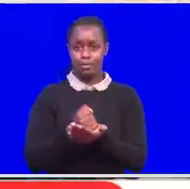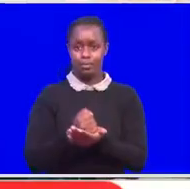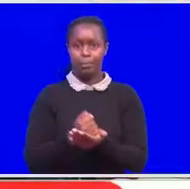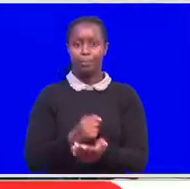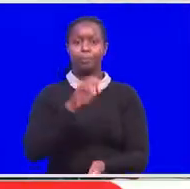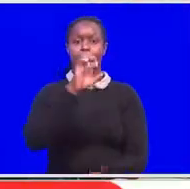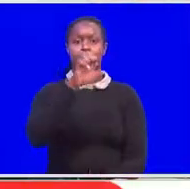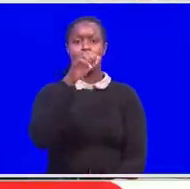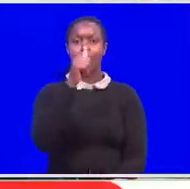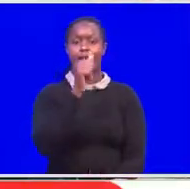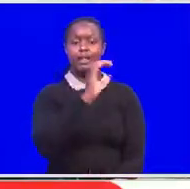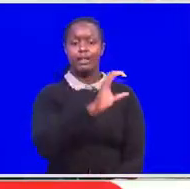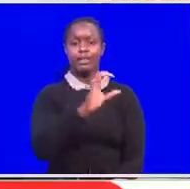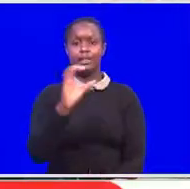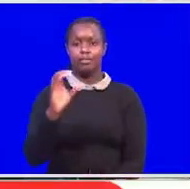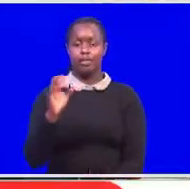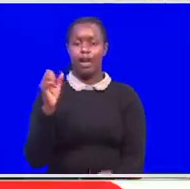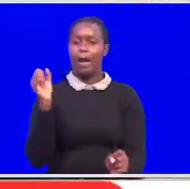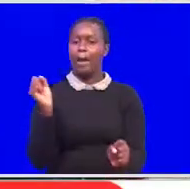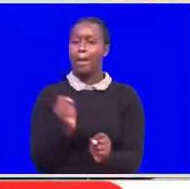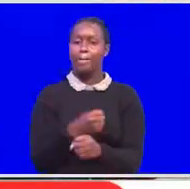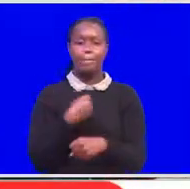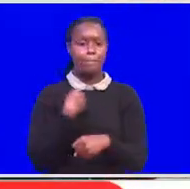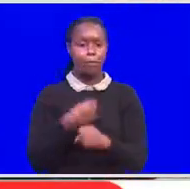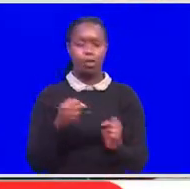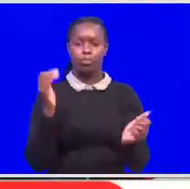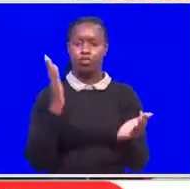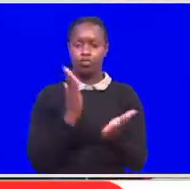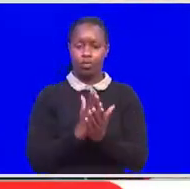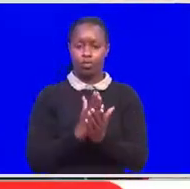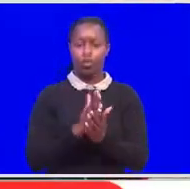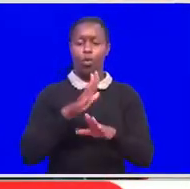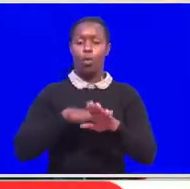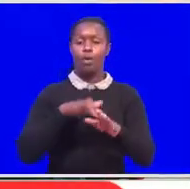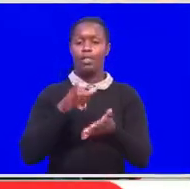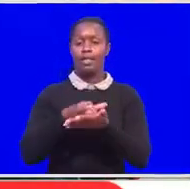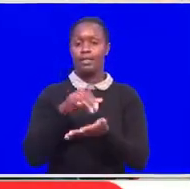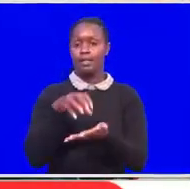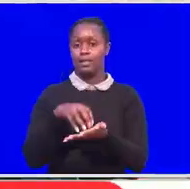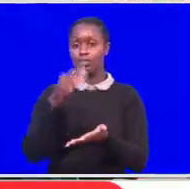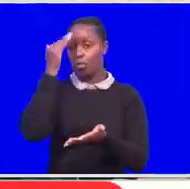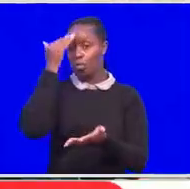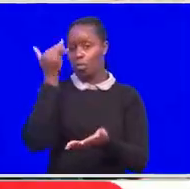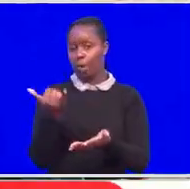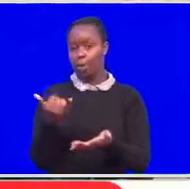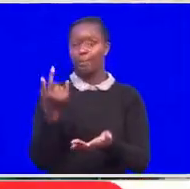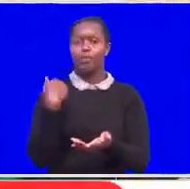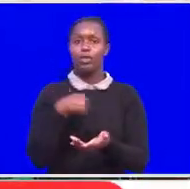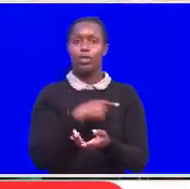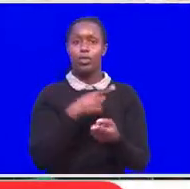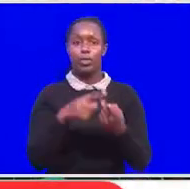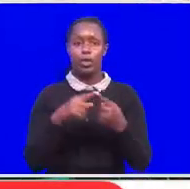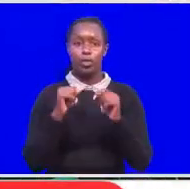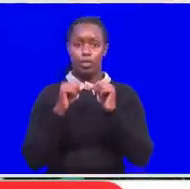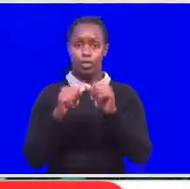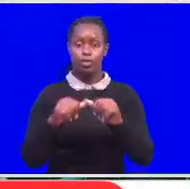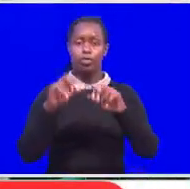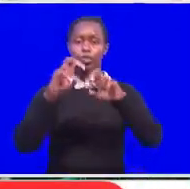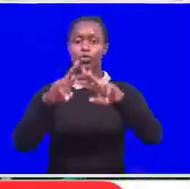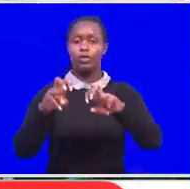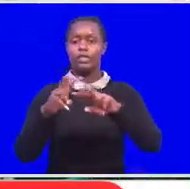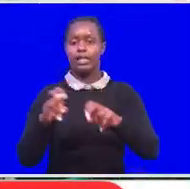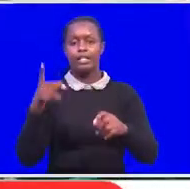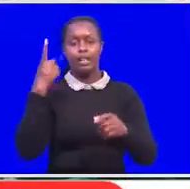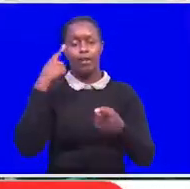EACC will not stop at that case because we are already pursuing recovery